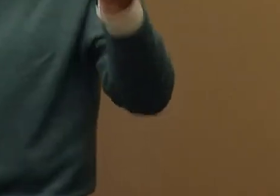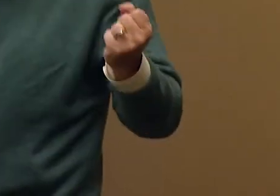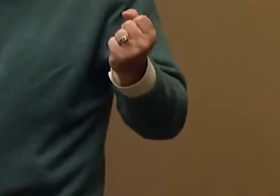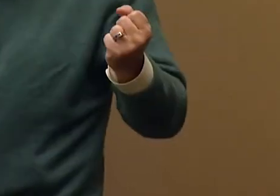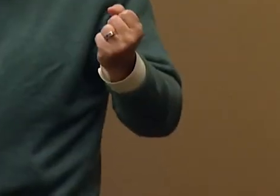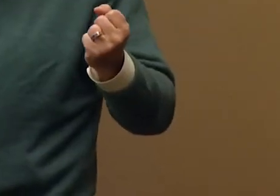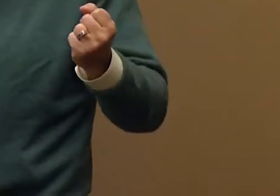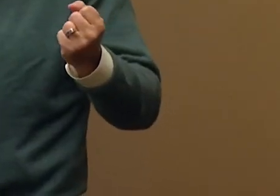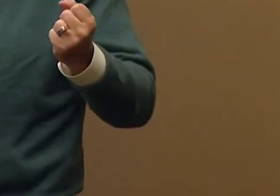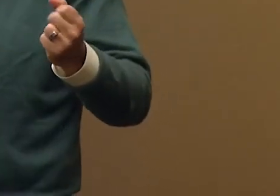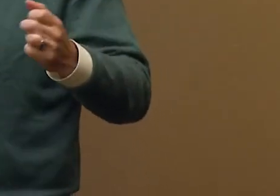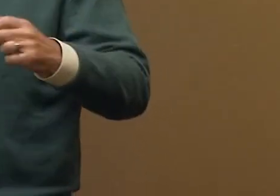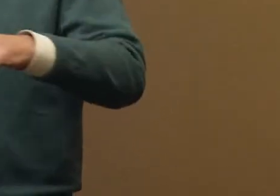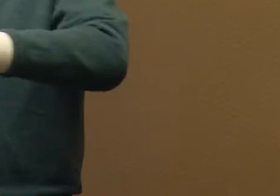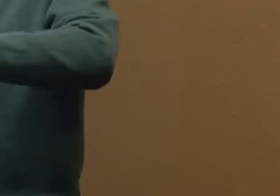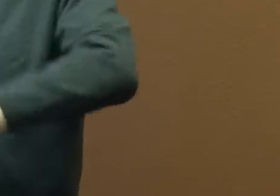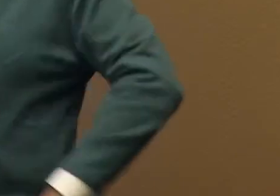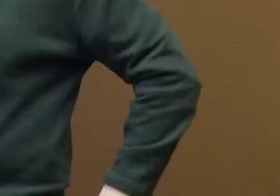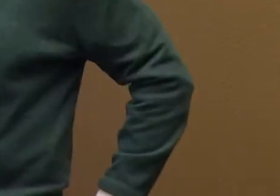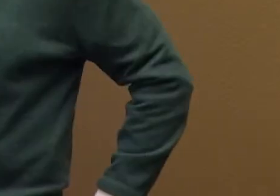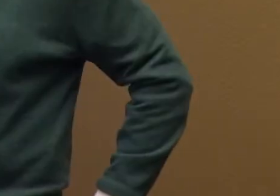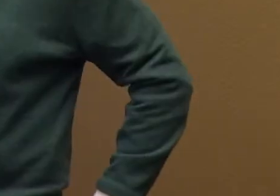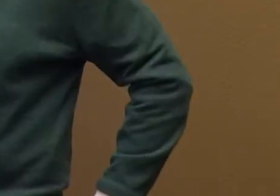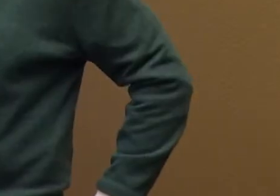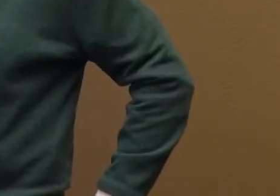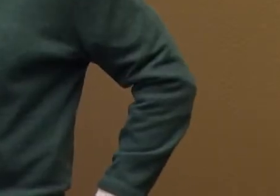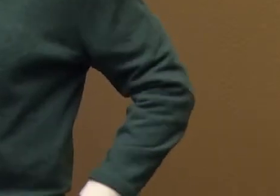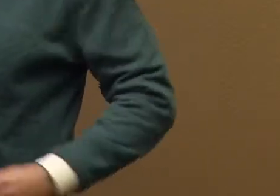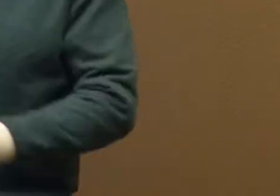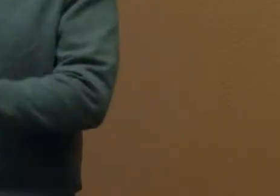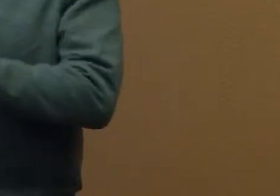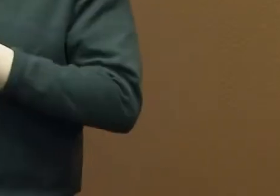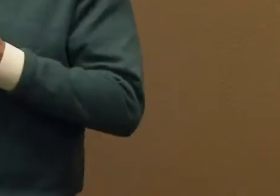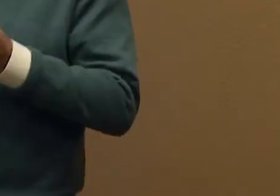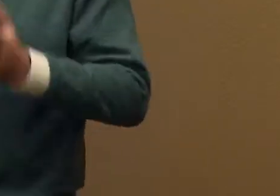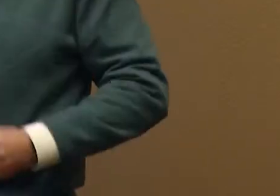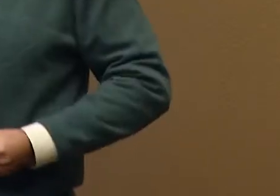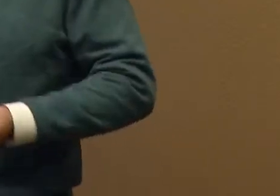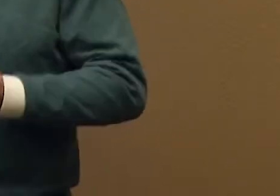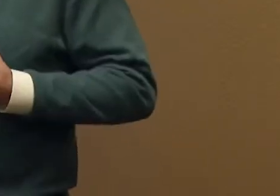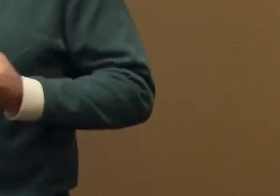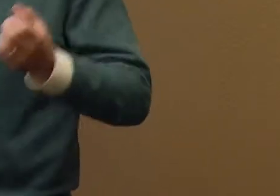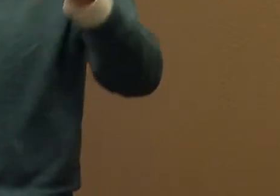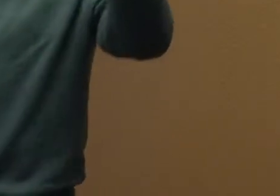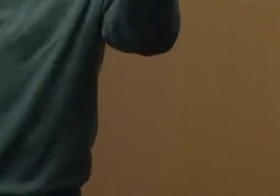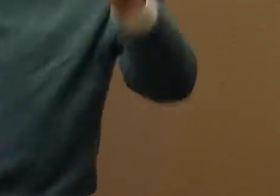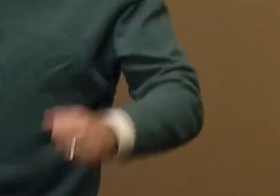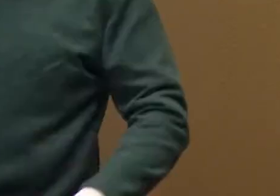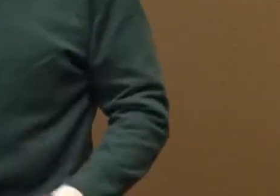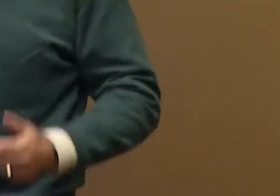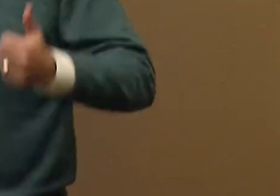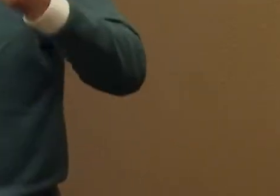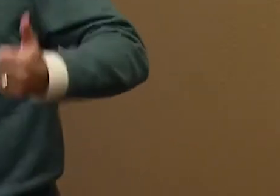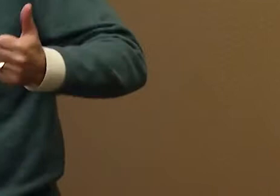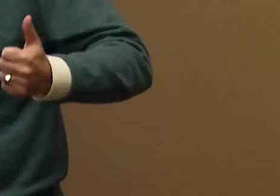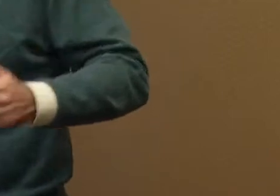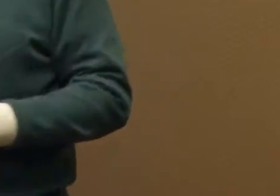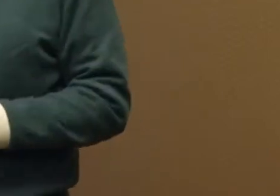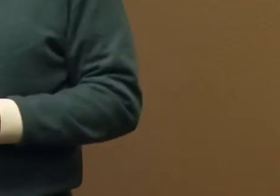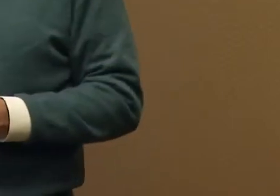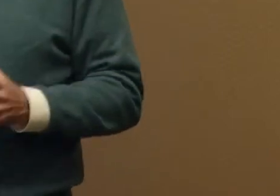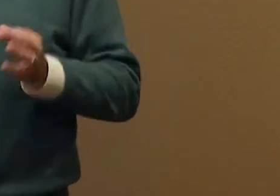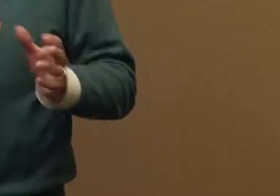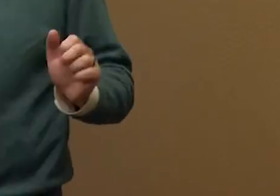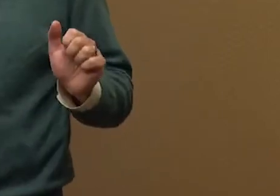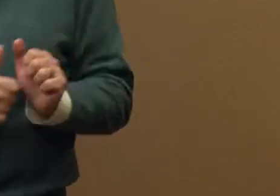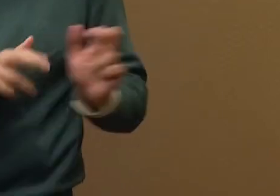So you can choose to either speak or sign. Raise your hand if you want to participate. Let me know which